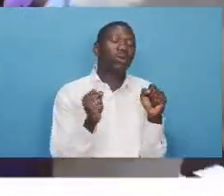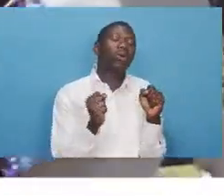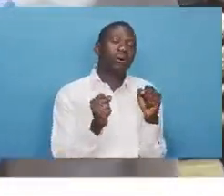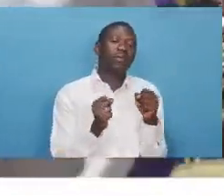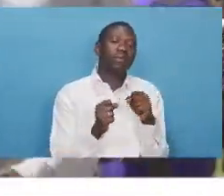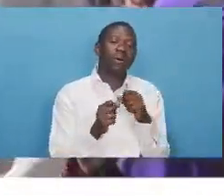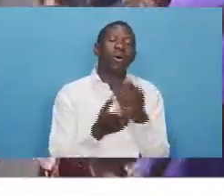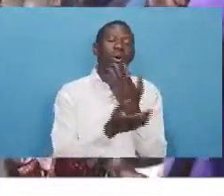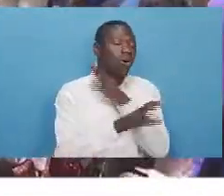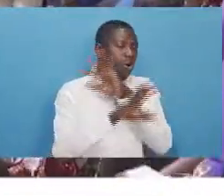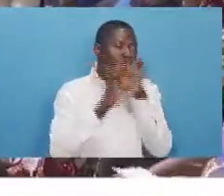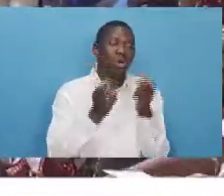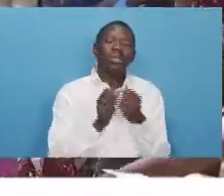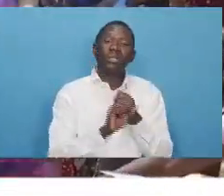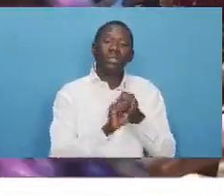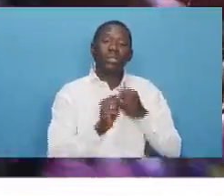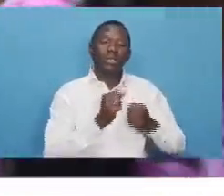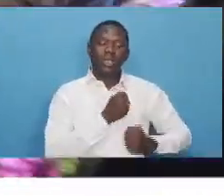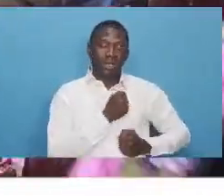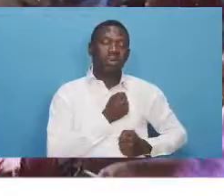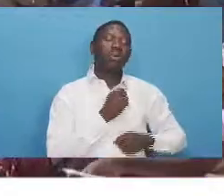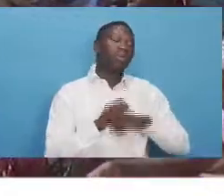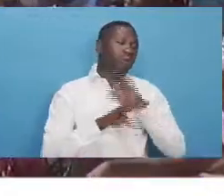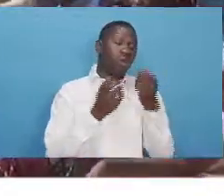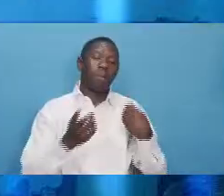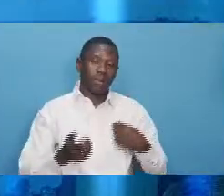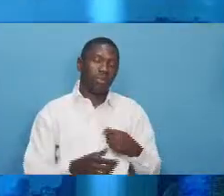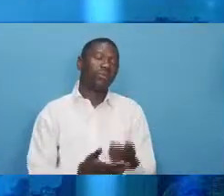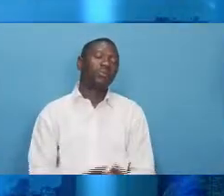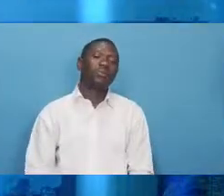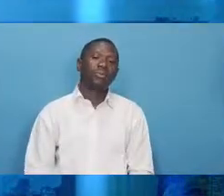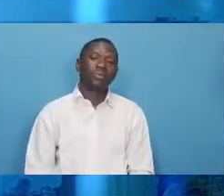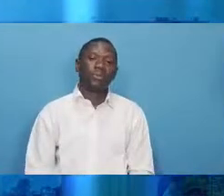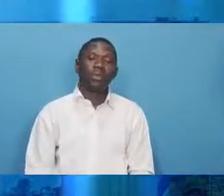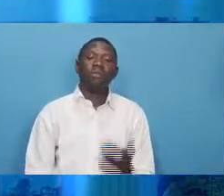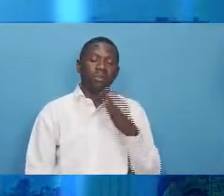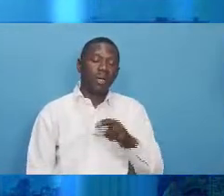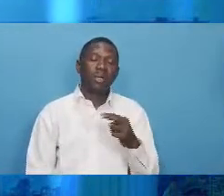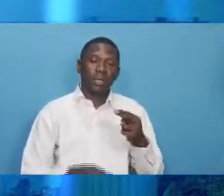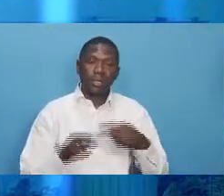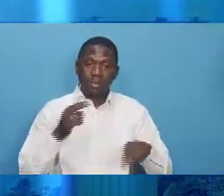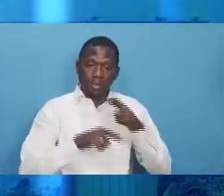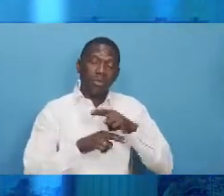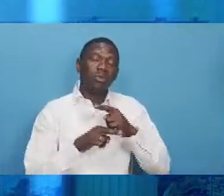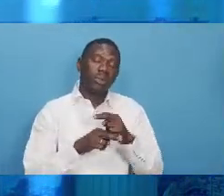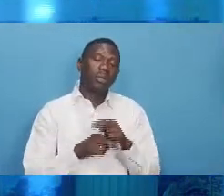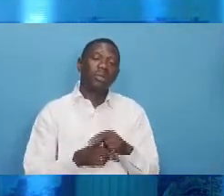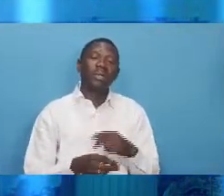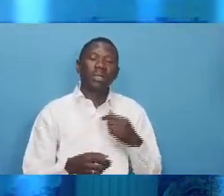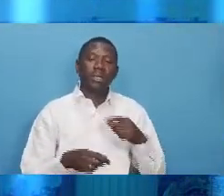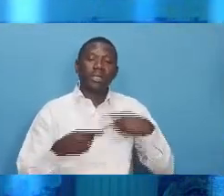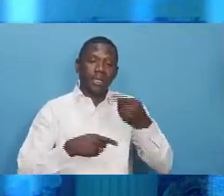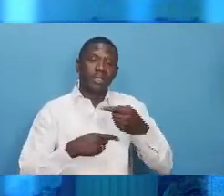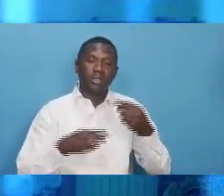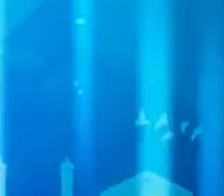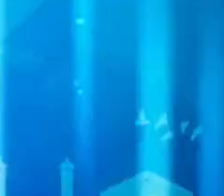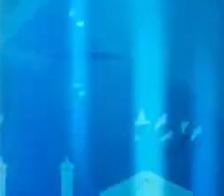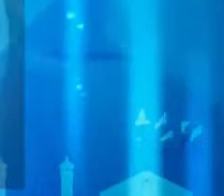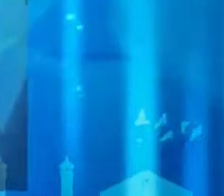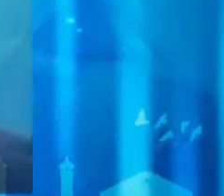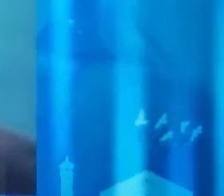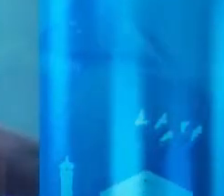public. For QTV News, Lolly M. Camara. From that report by Lolly M. Camara, next is sports